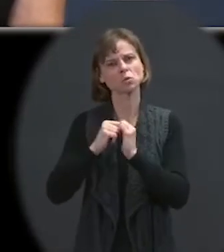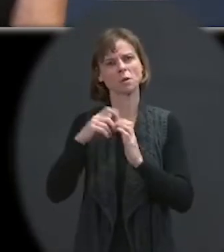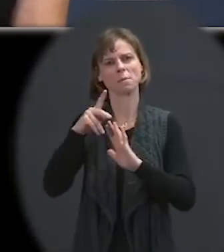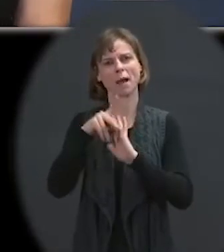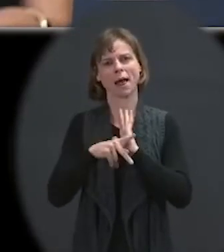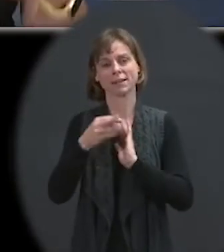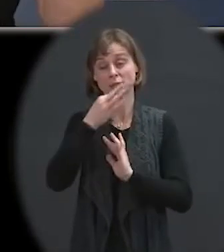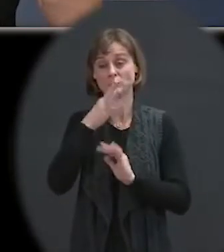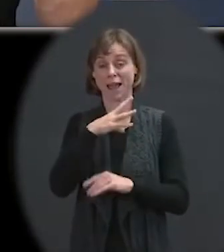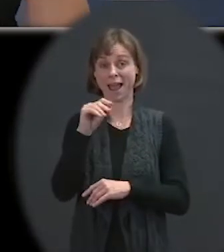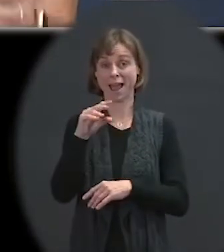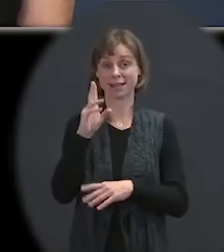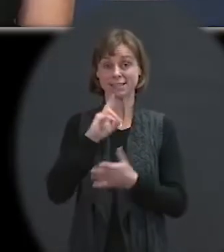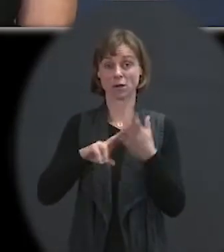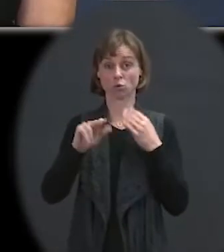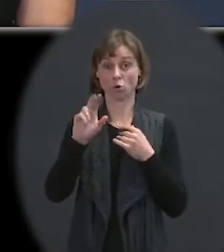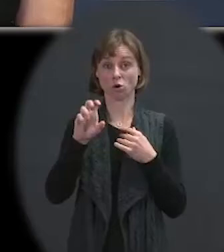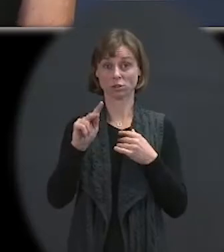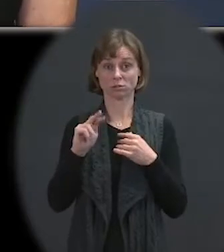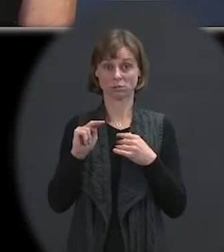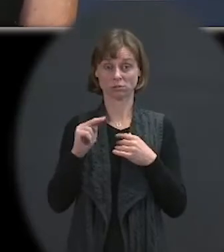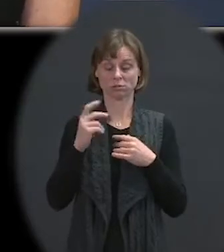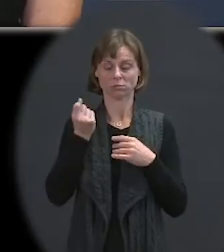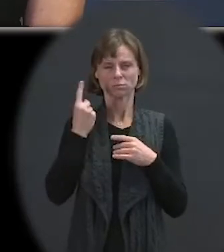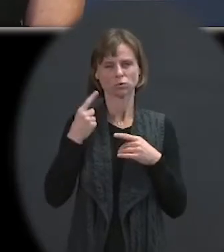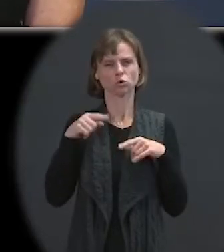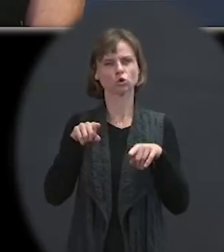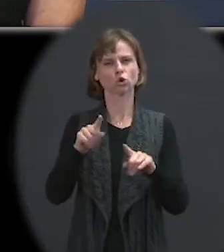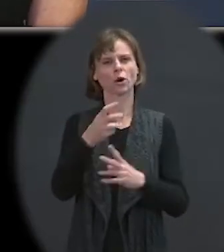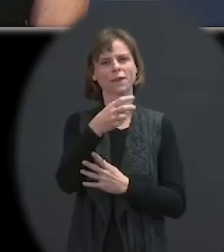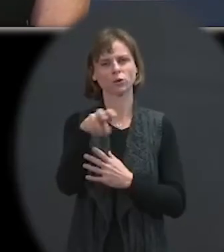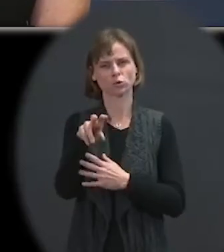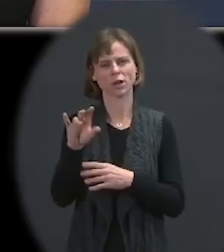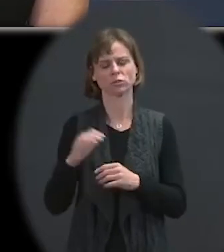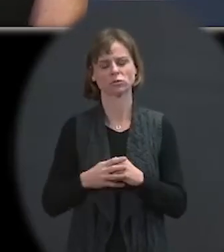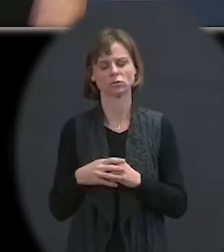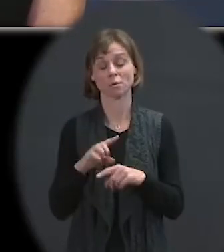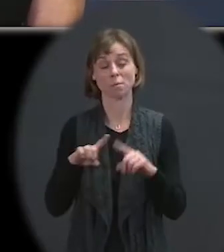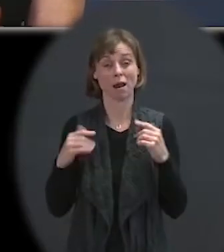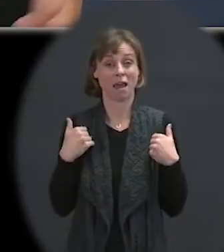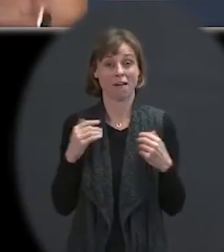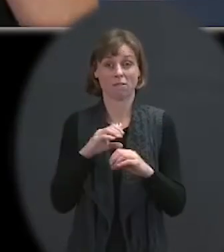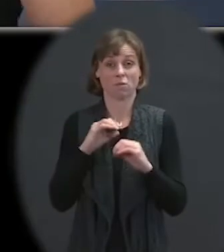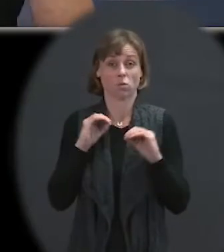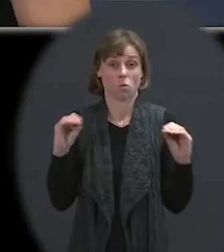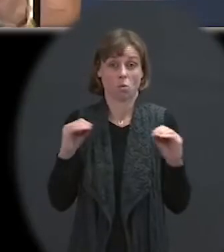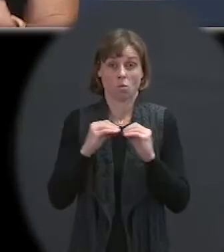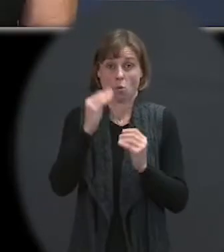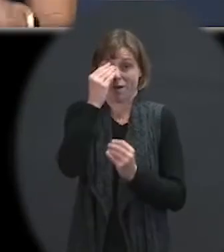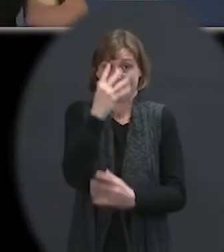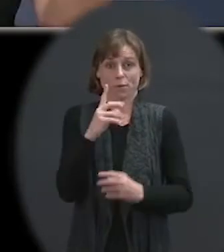Austin. I know during the transition and probably since then, but I don't have anything more for you on